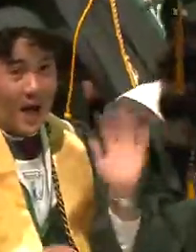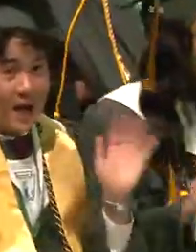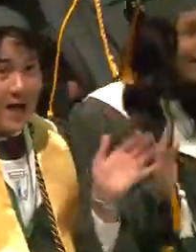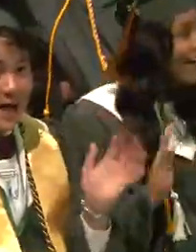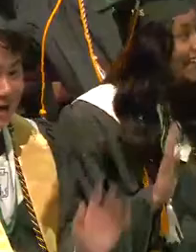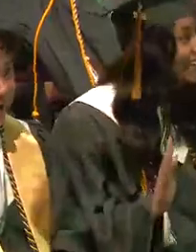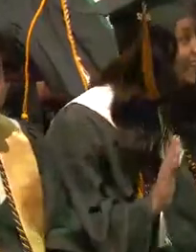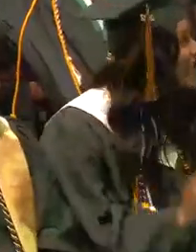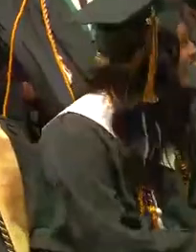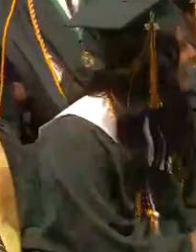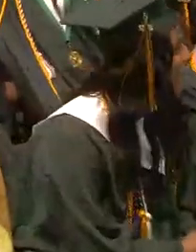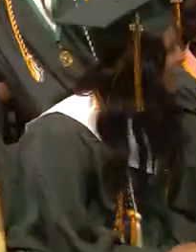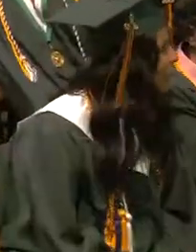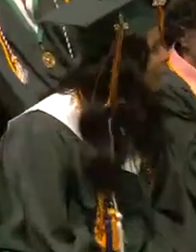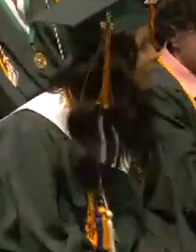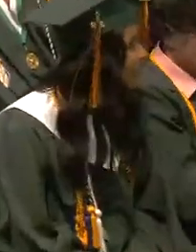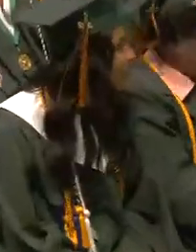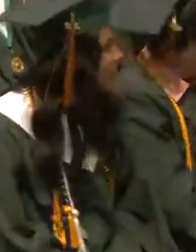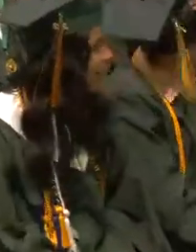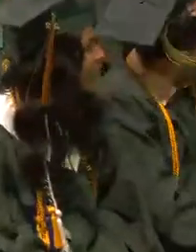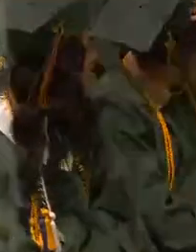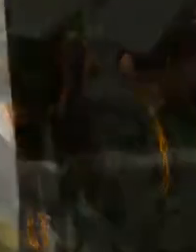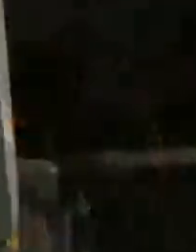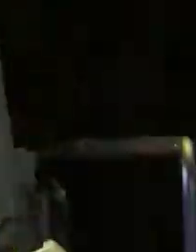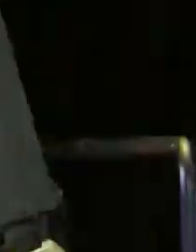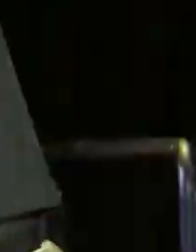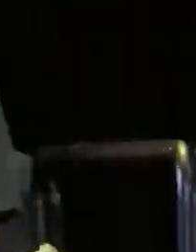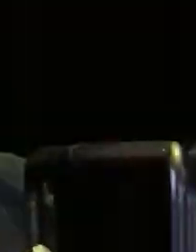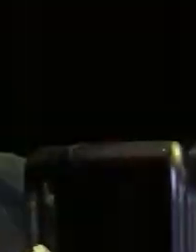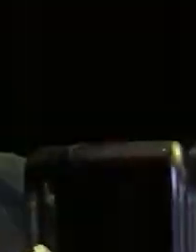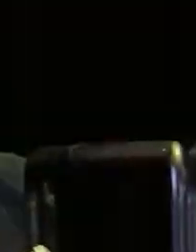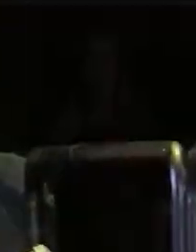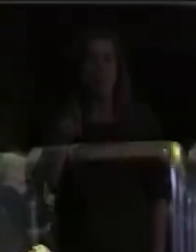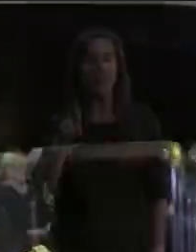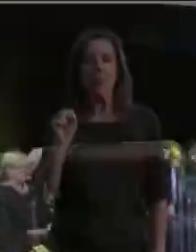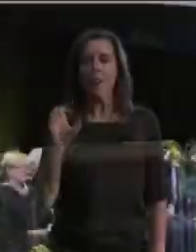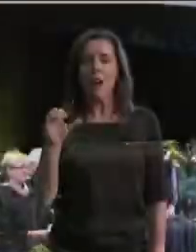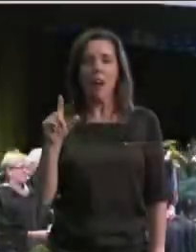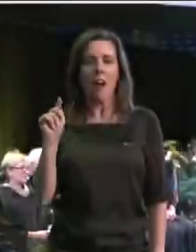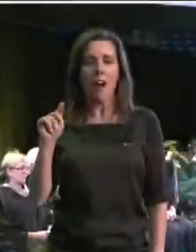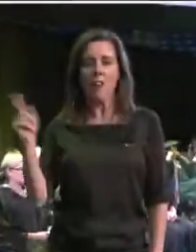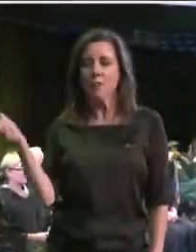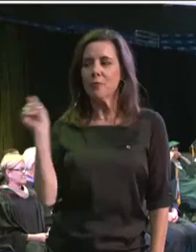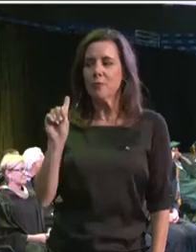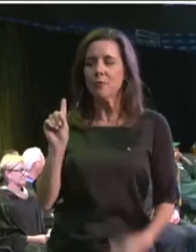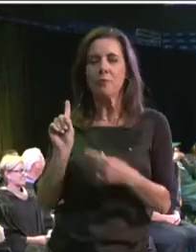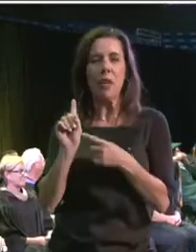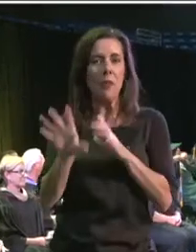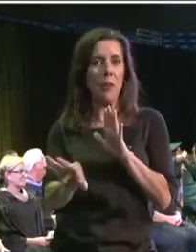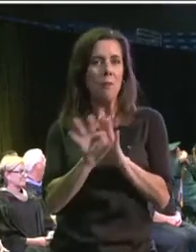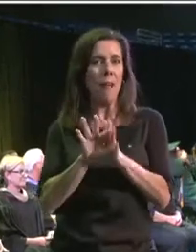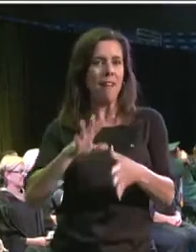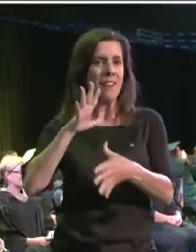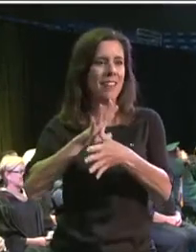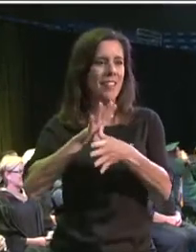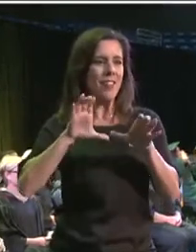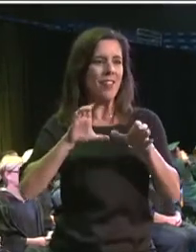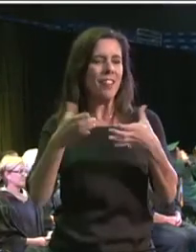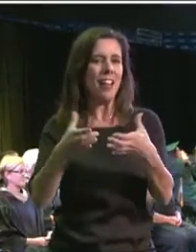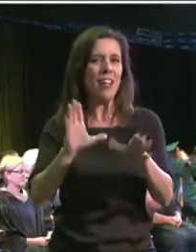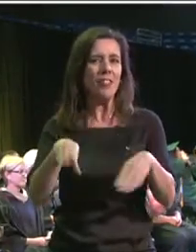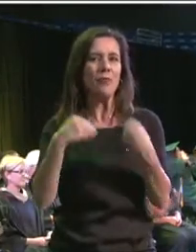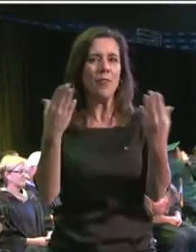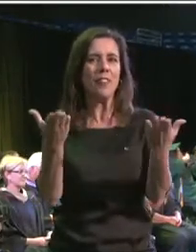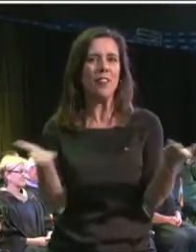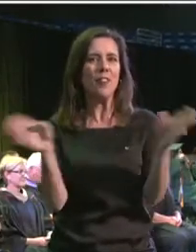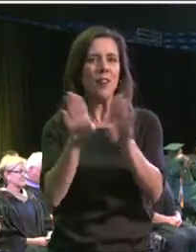Congratulations, class of 2022. I'd like to invite Xavier Scott to the stage with me. He was chosen by the senior class to